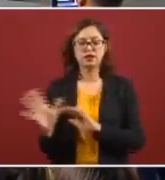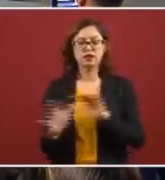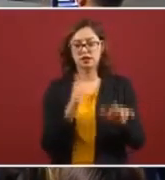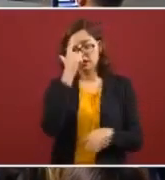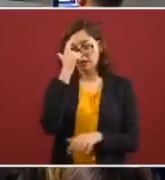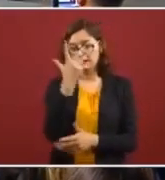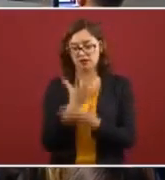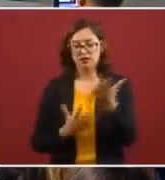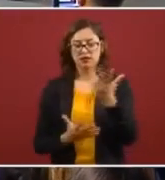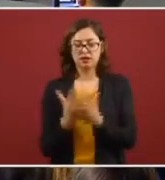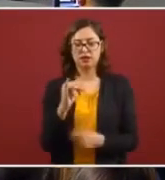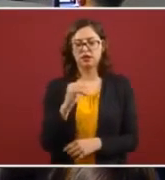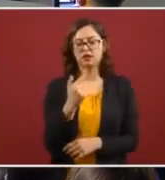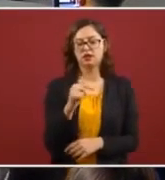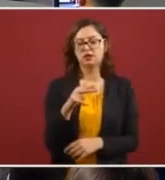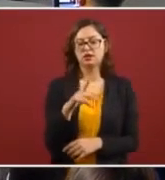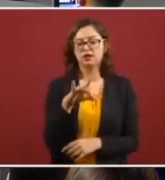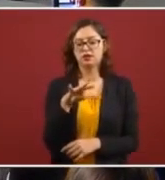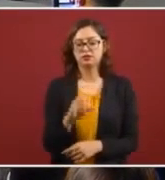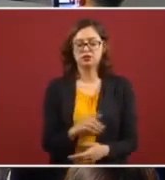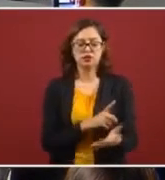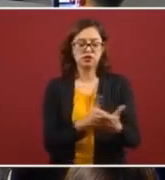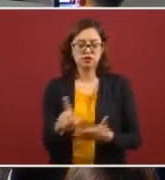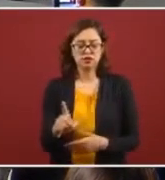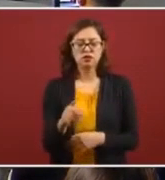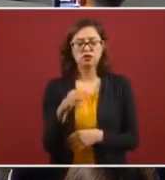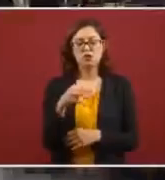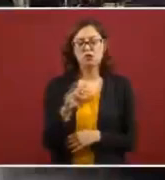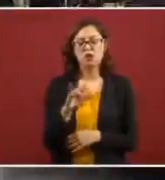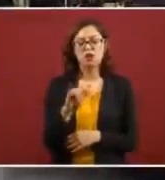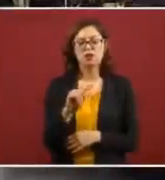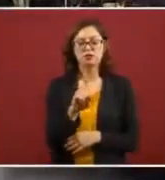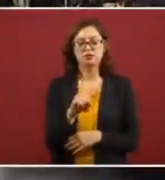But you can always go back and listen to it slow if you want.